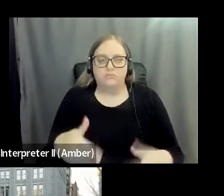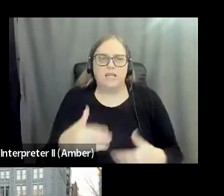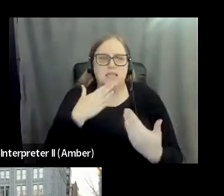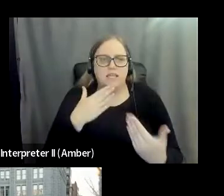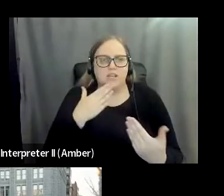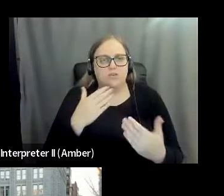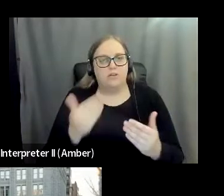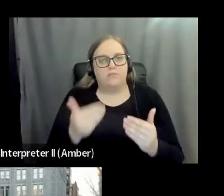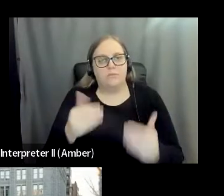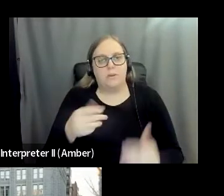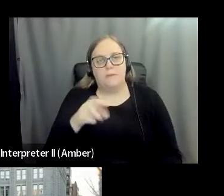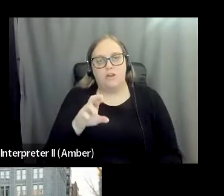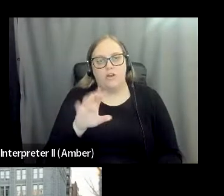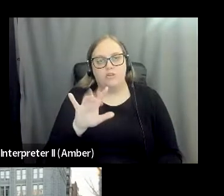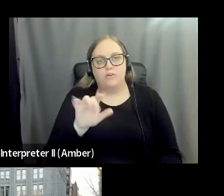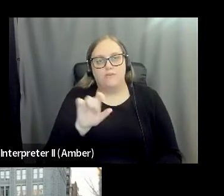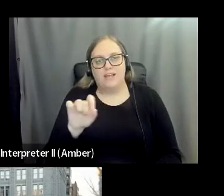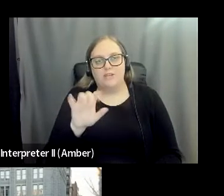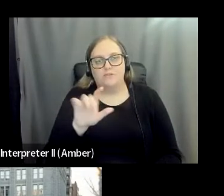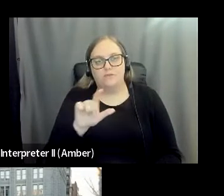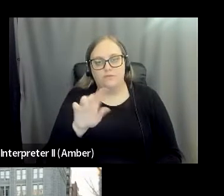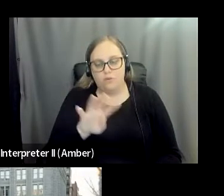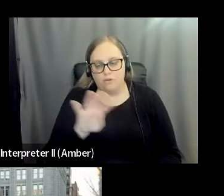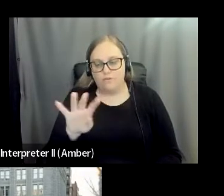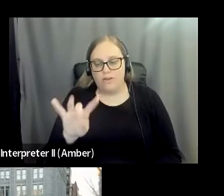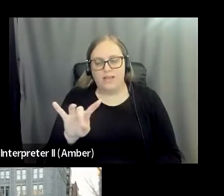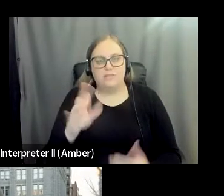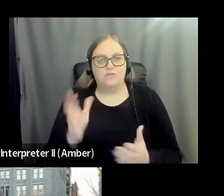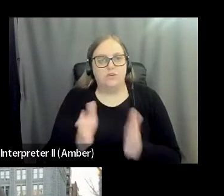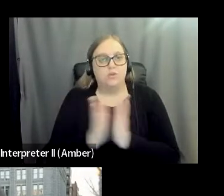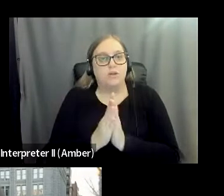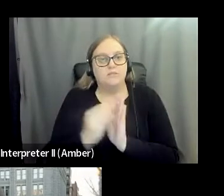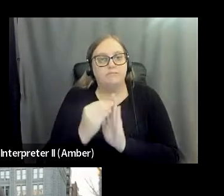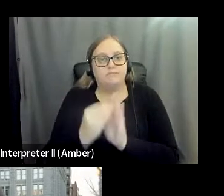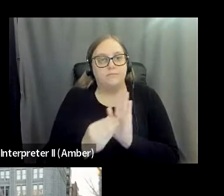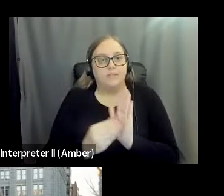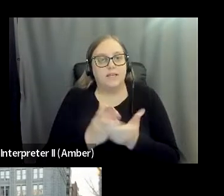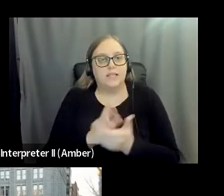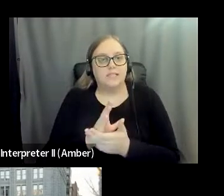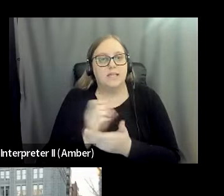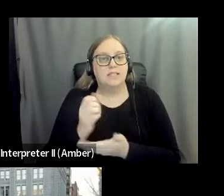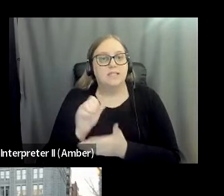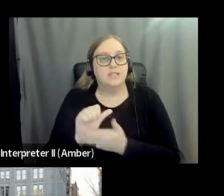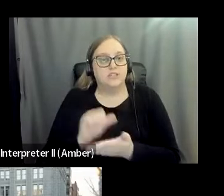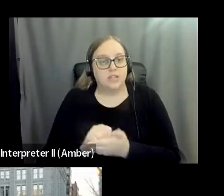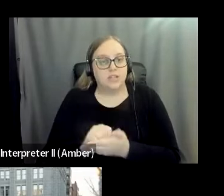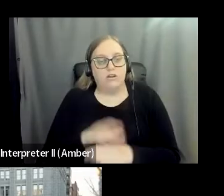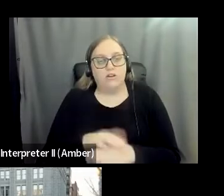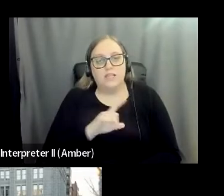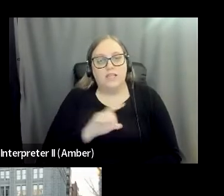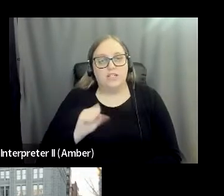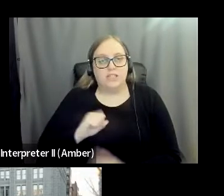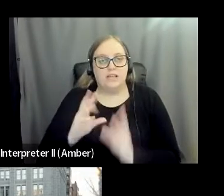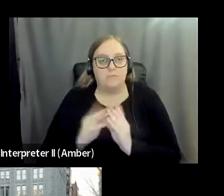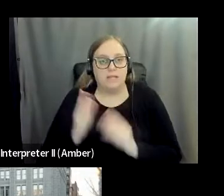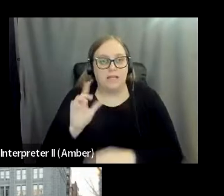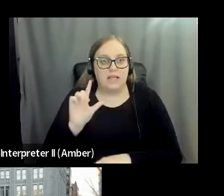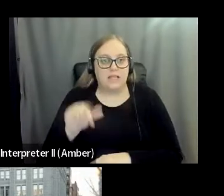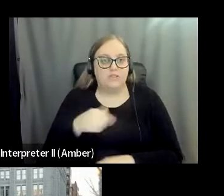PR 25-448 and request that it be placed on the consent agenda of the legislative meeting later